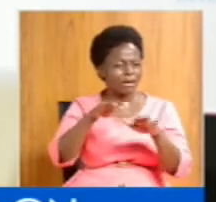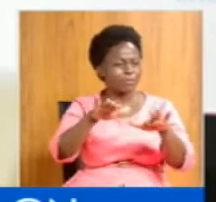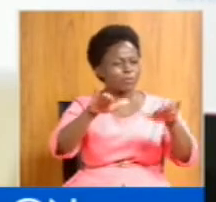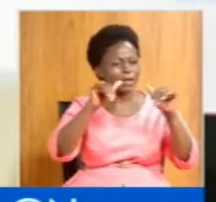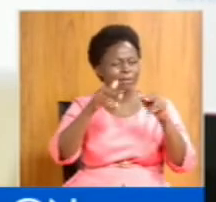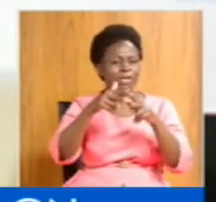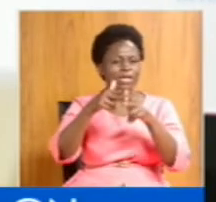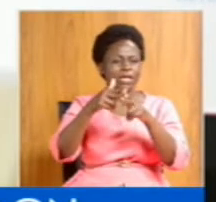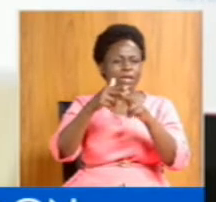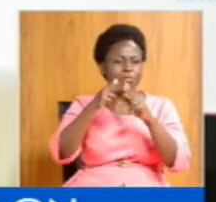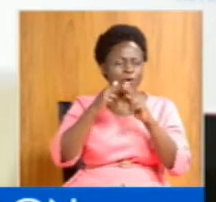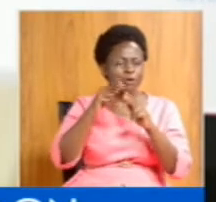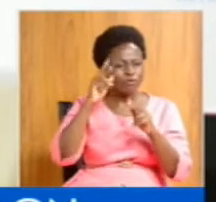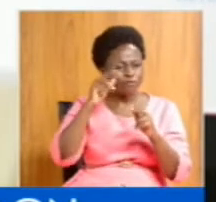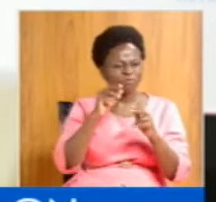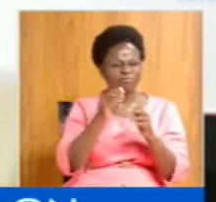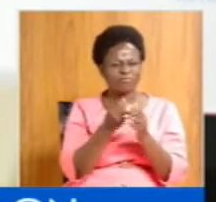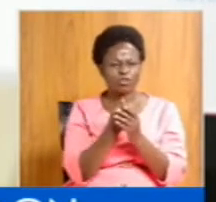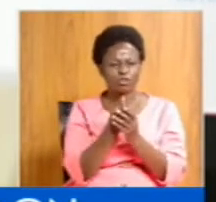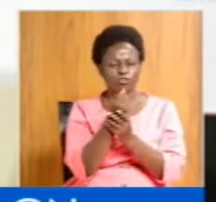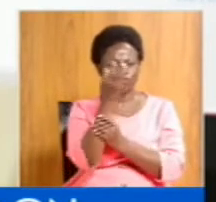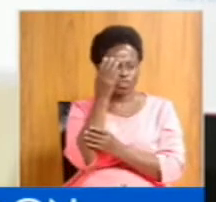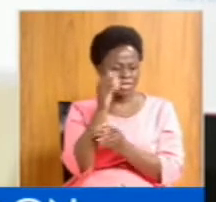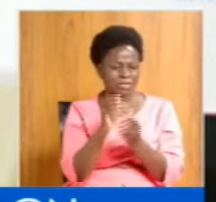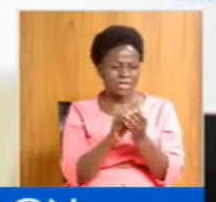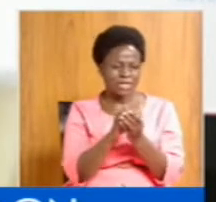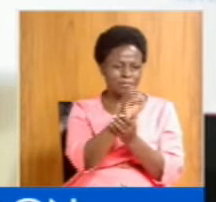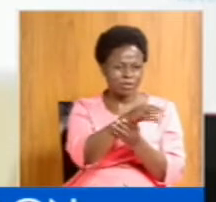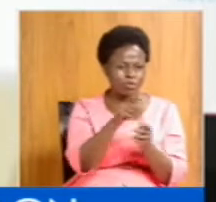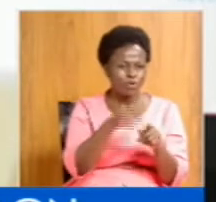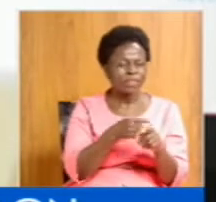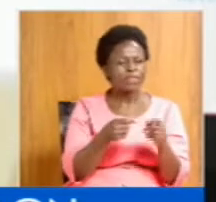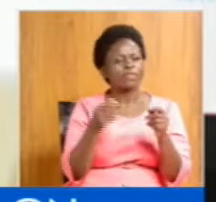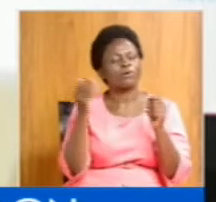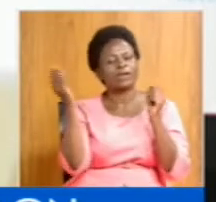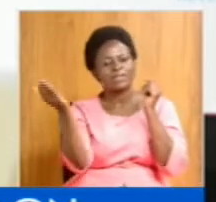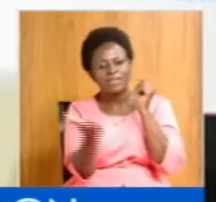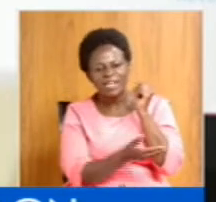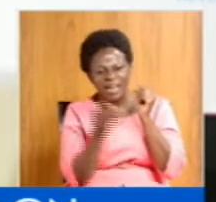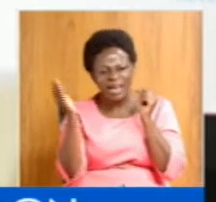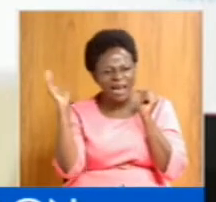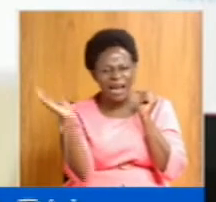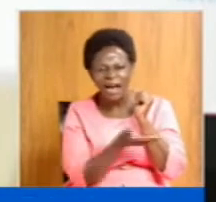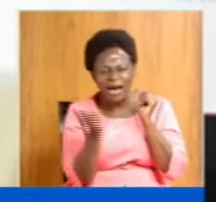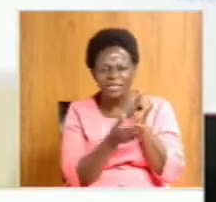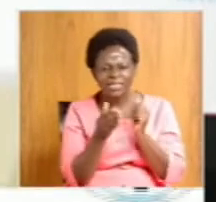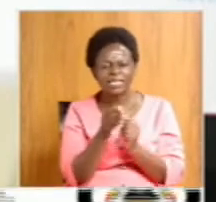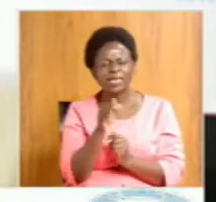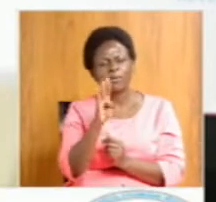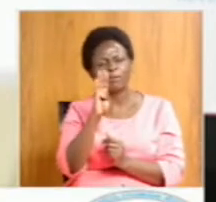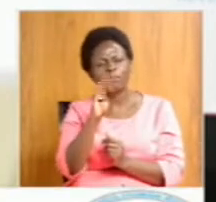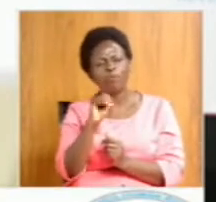to borrow for reforestation while they were trying to cut down bugoma forest to plant sugar cane it defeats the entire